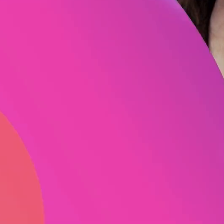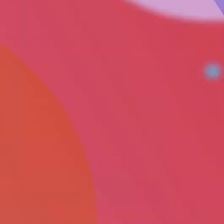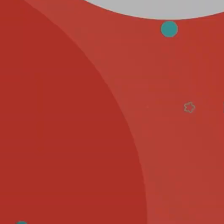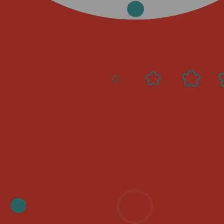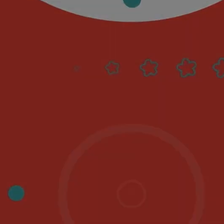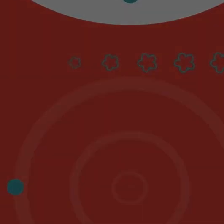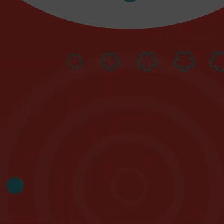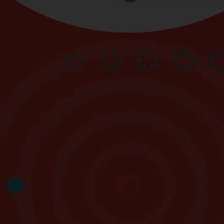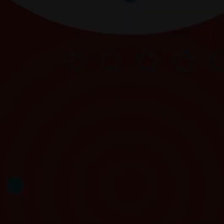Thanks you.